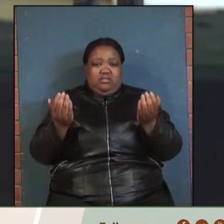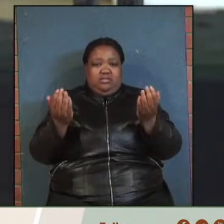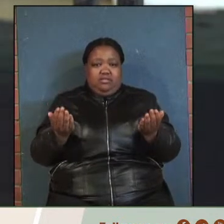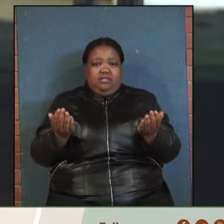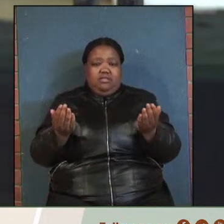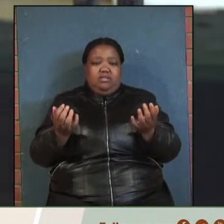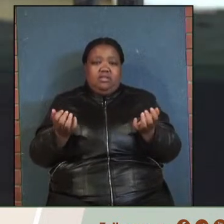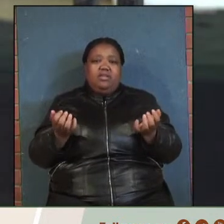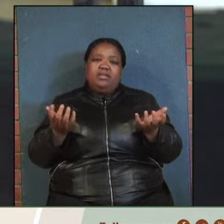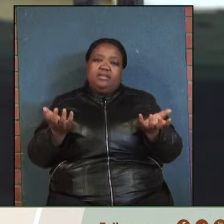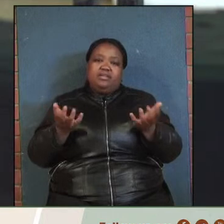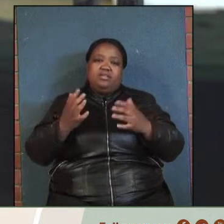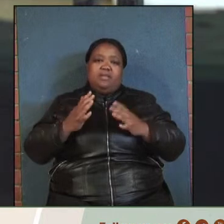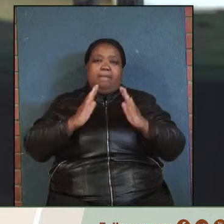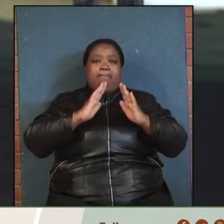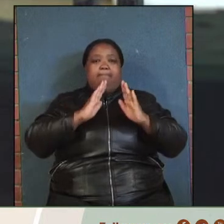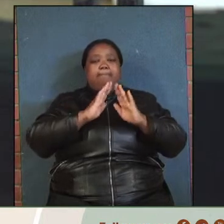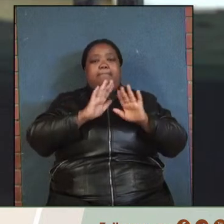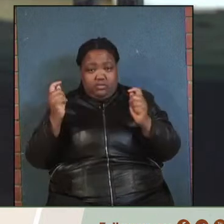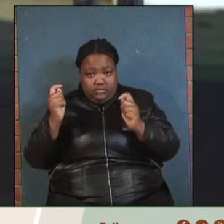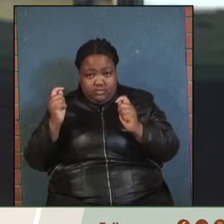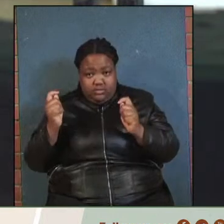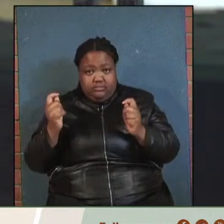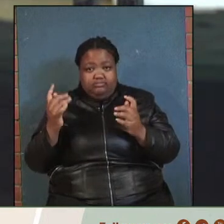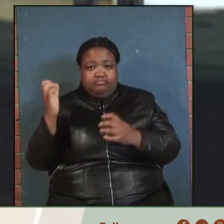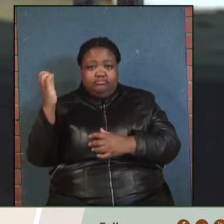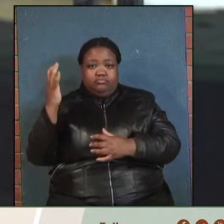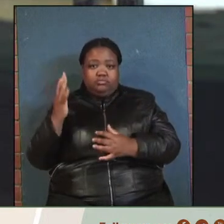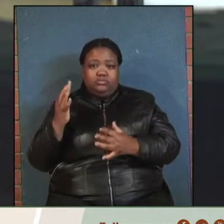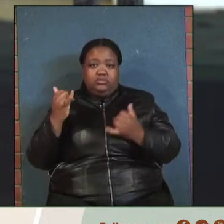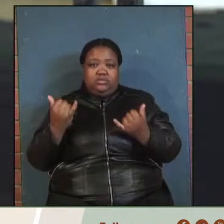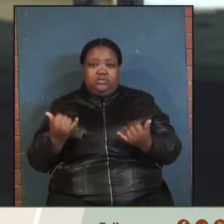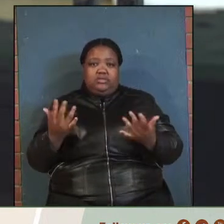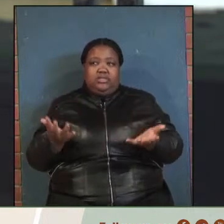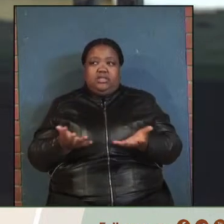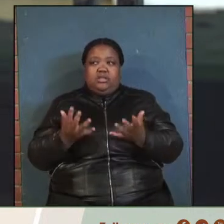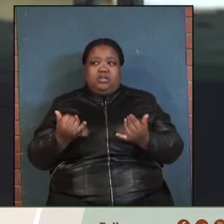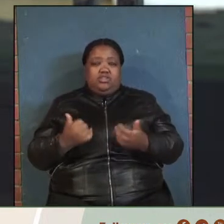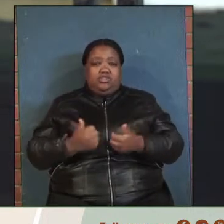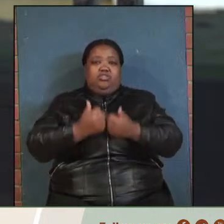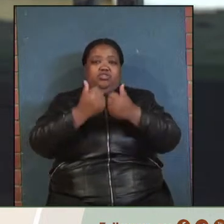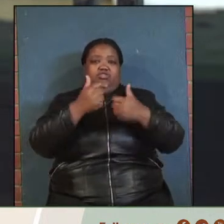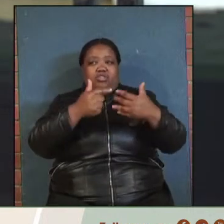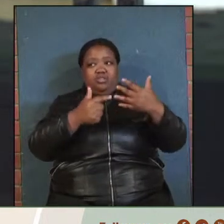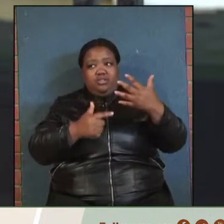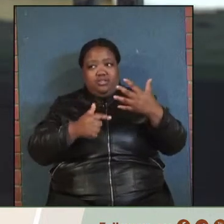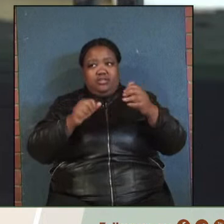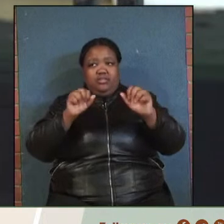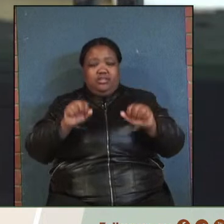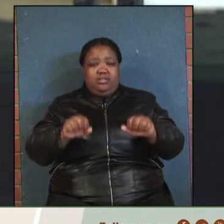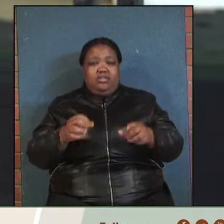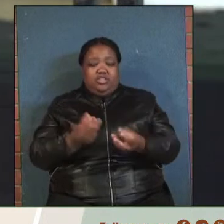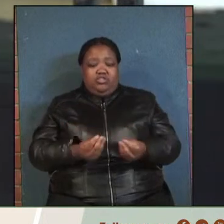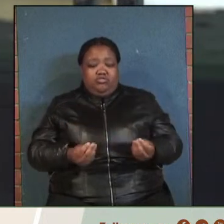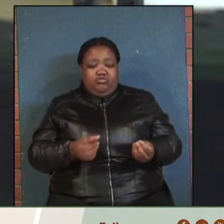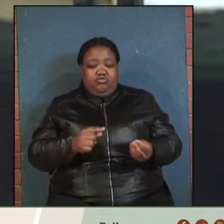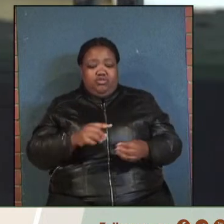schools. Honorable Speaker, the questions about the challenges faced by the children of the Gauteng